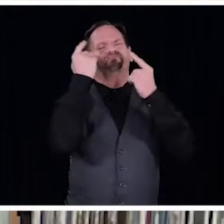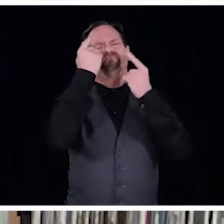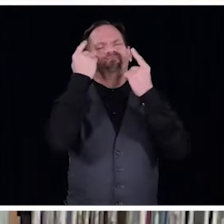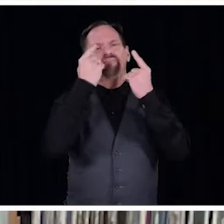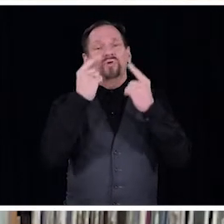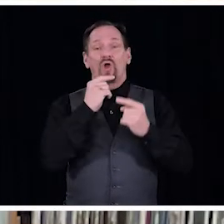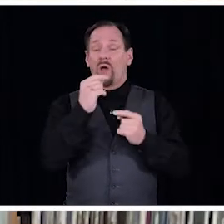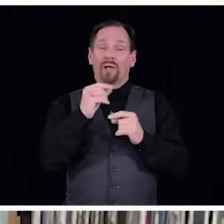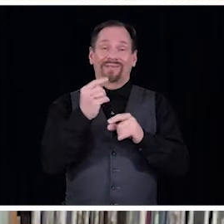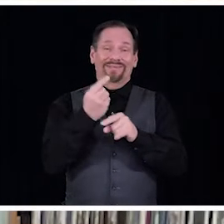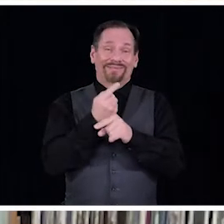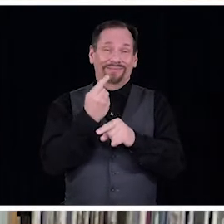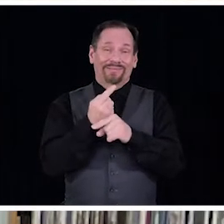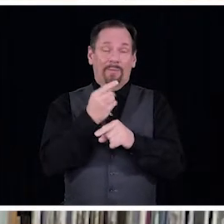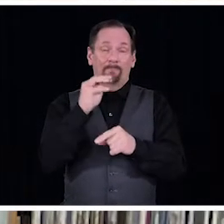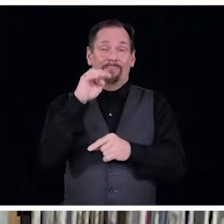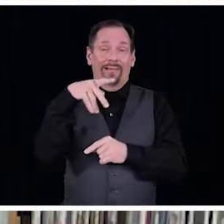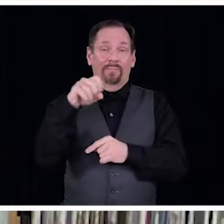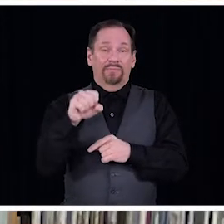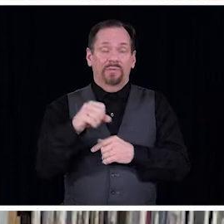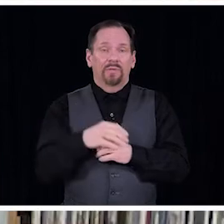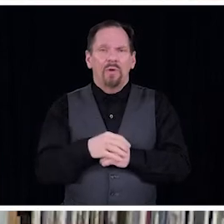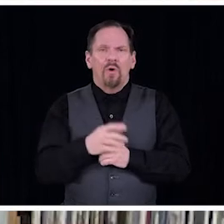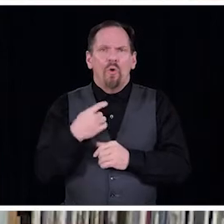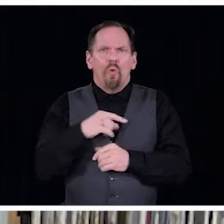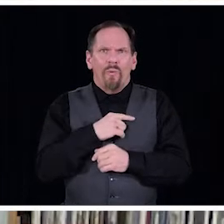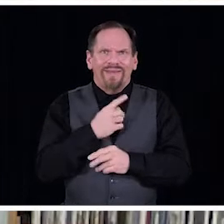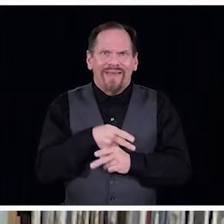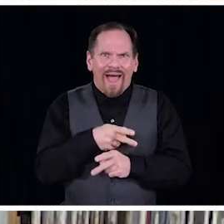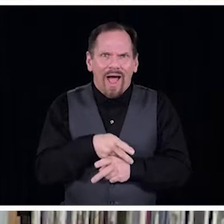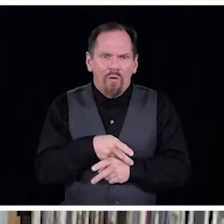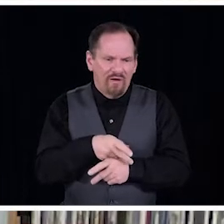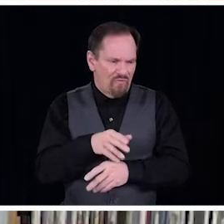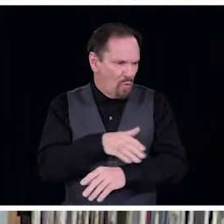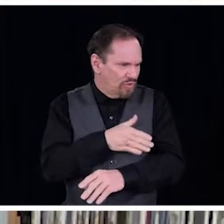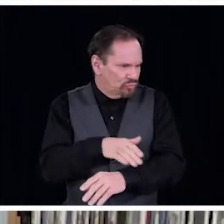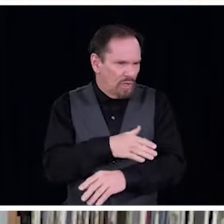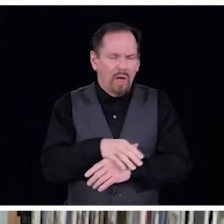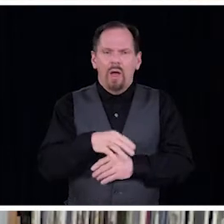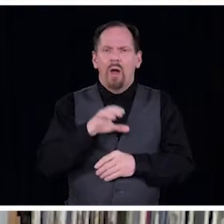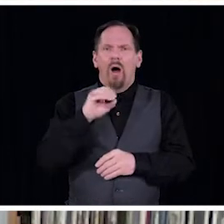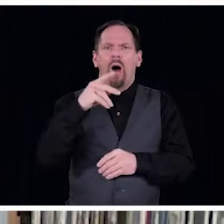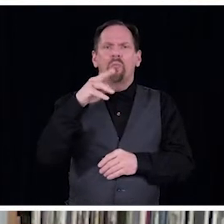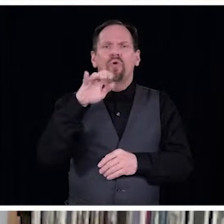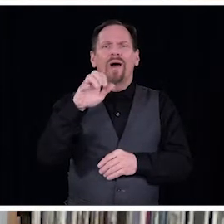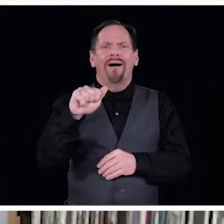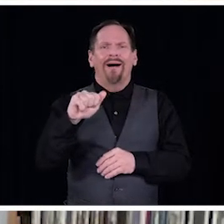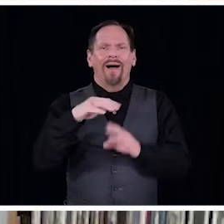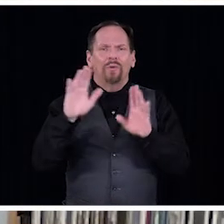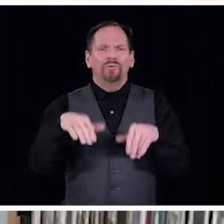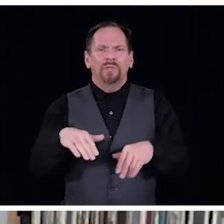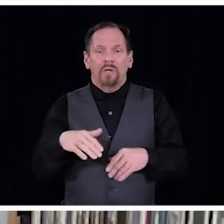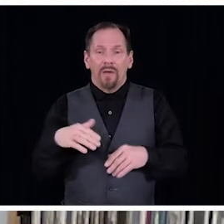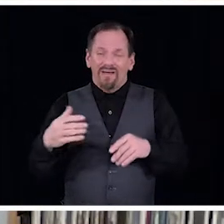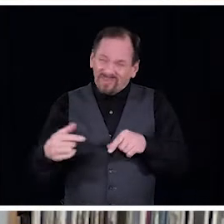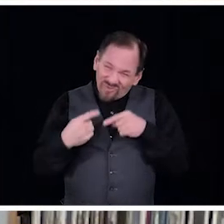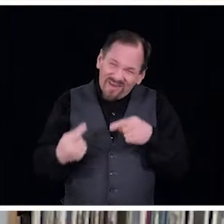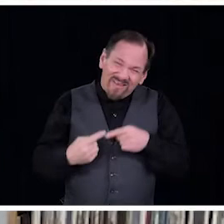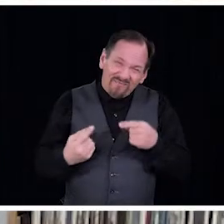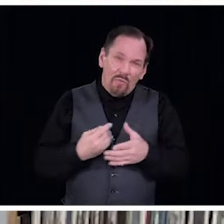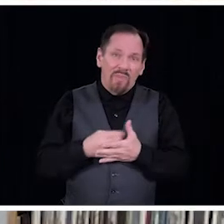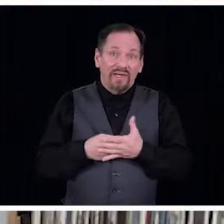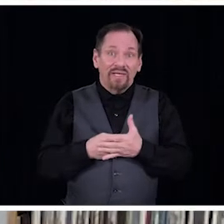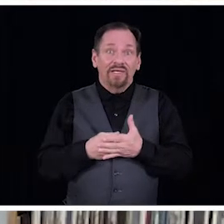of an improbable dream. Orchestras and opera houses have struggled in every century, battling for money, sometimes going